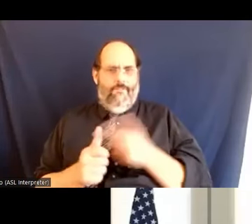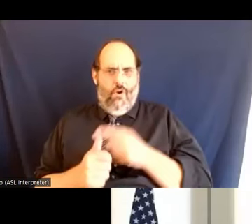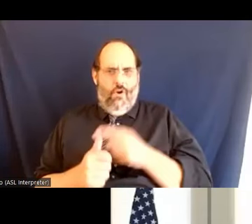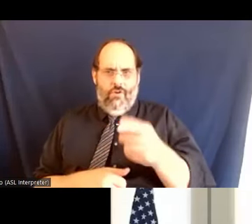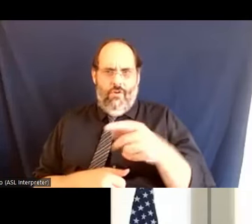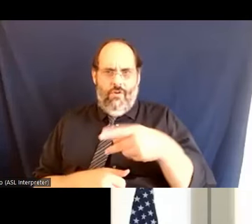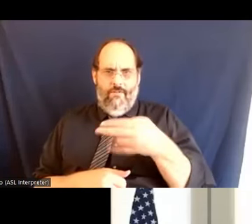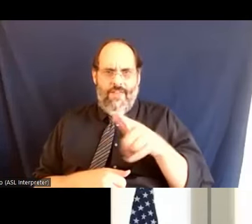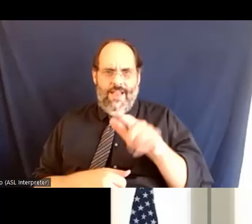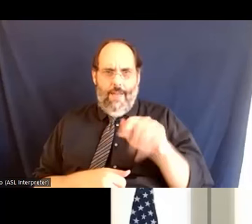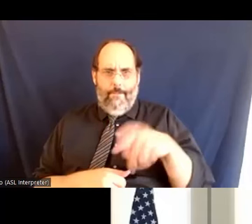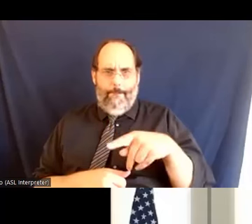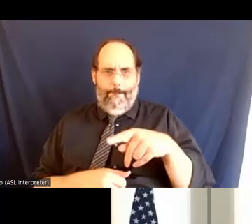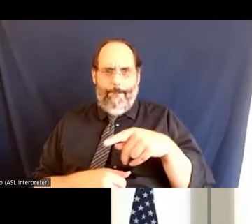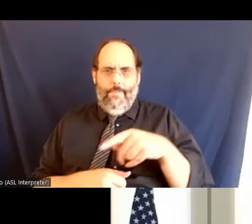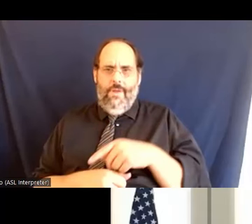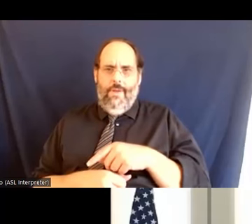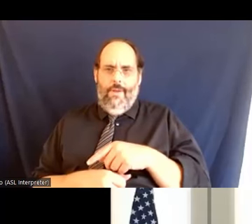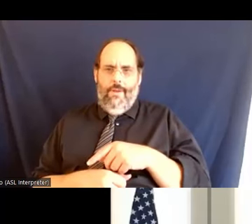first with you.